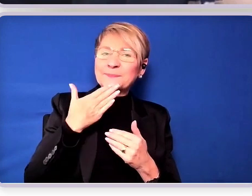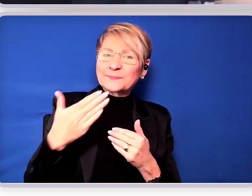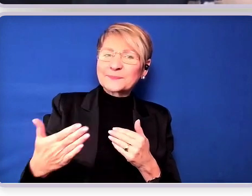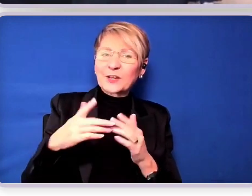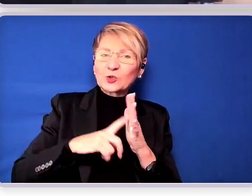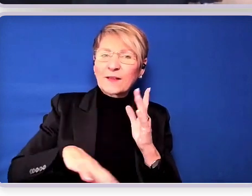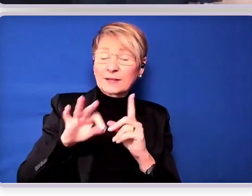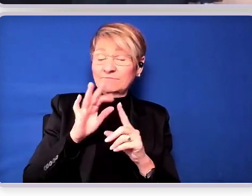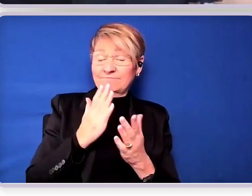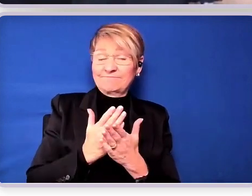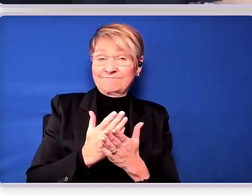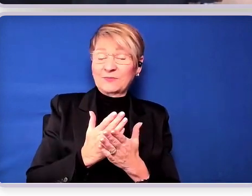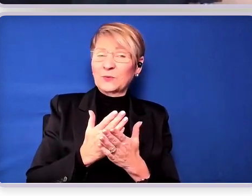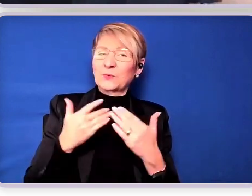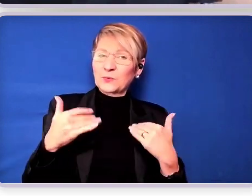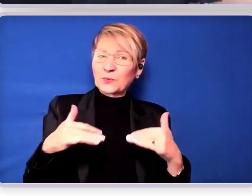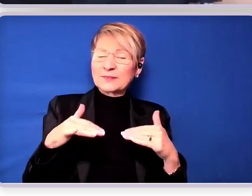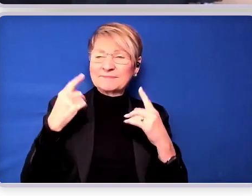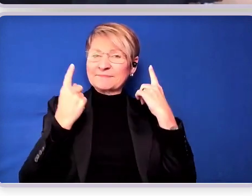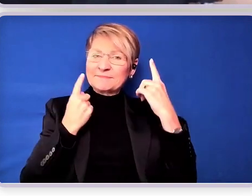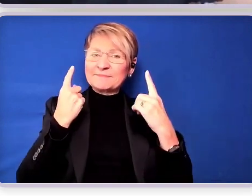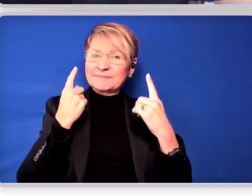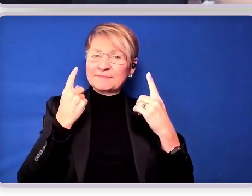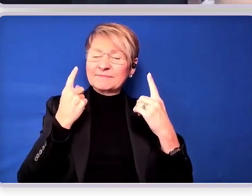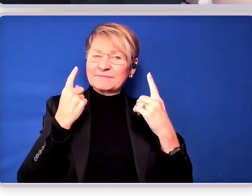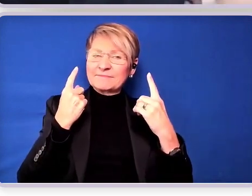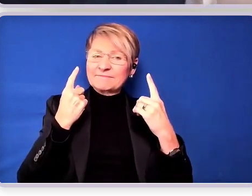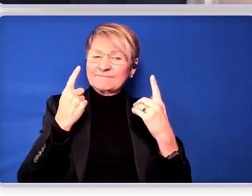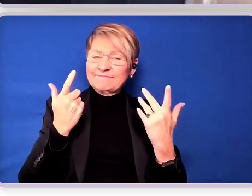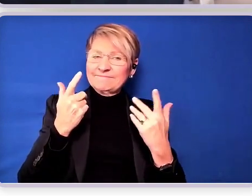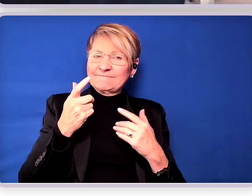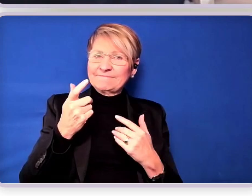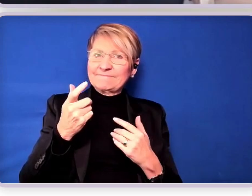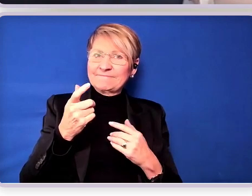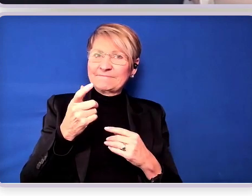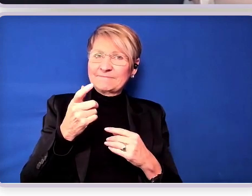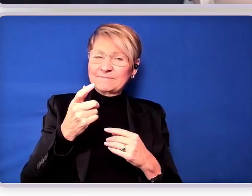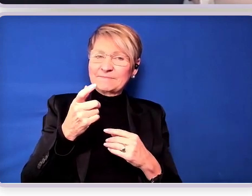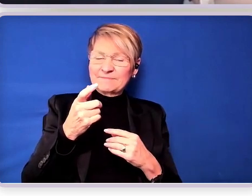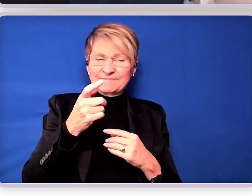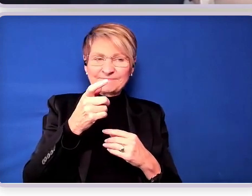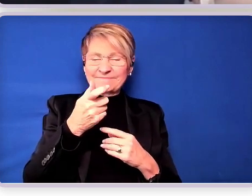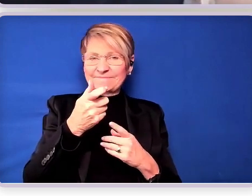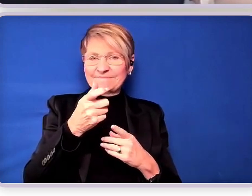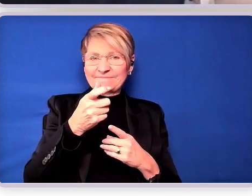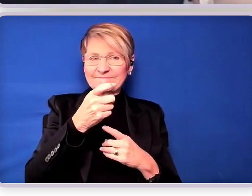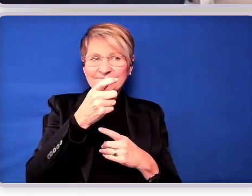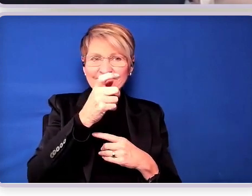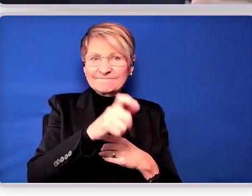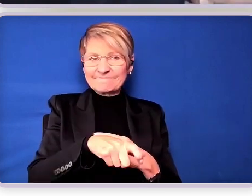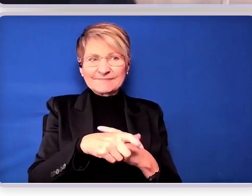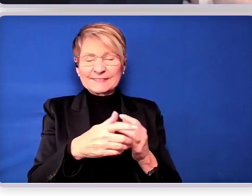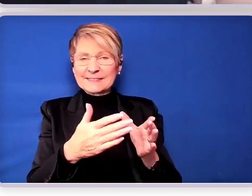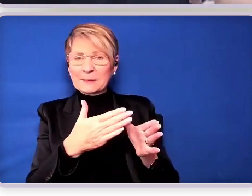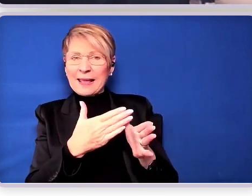it depends on the system and the type of person that is doing something wrong that determines whether it's unfair